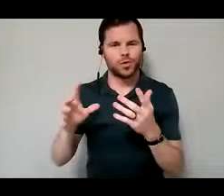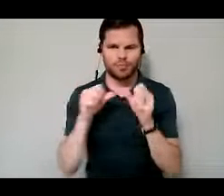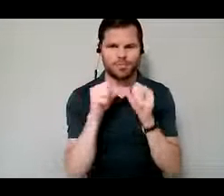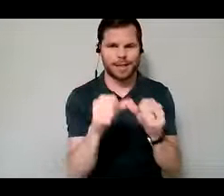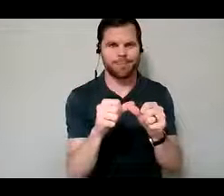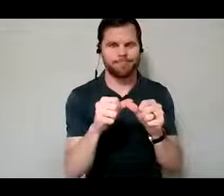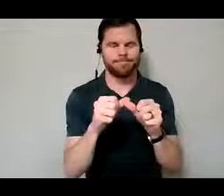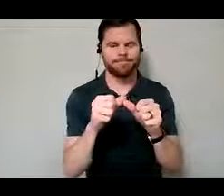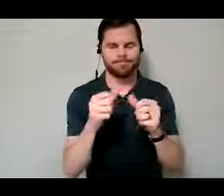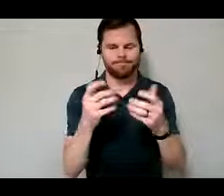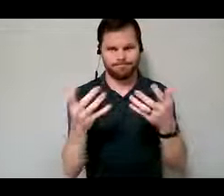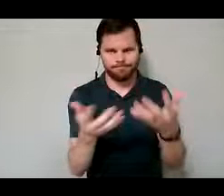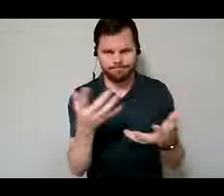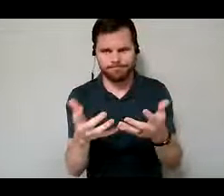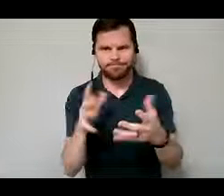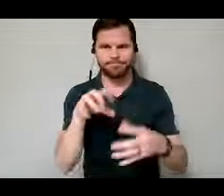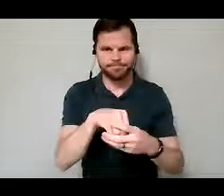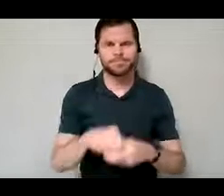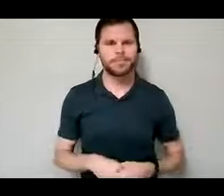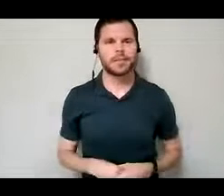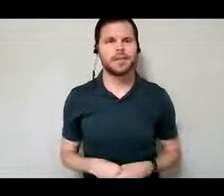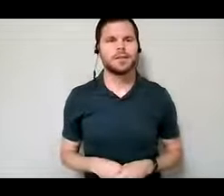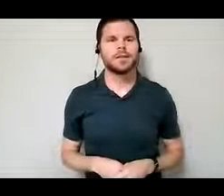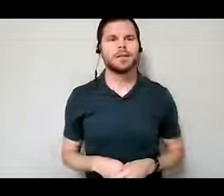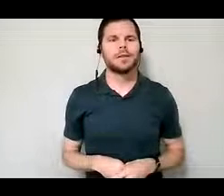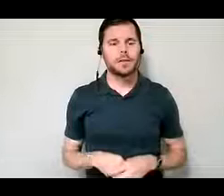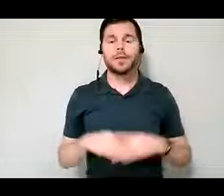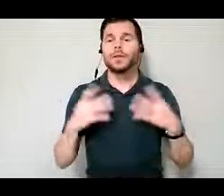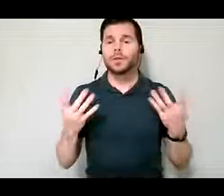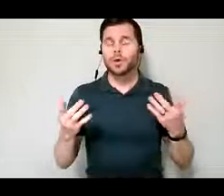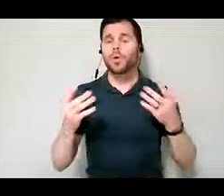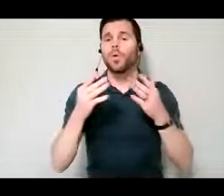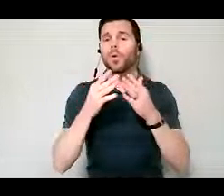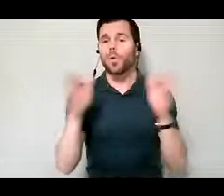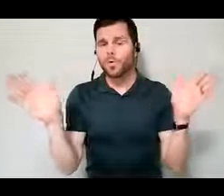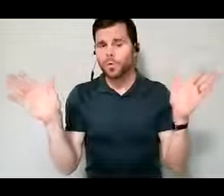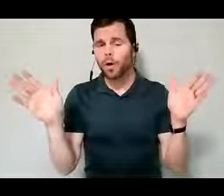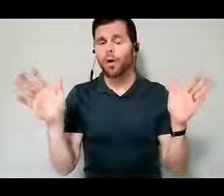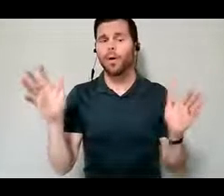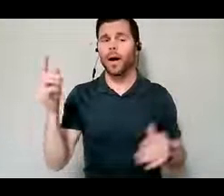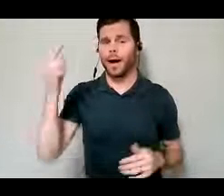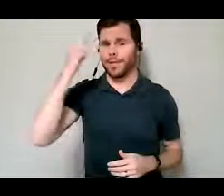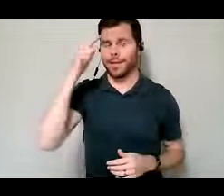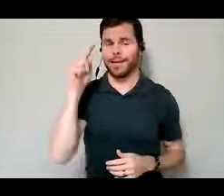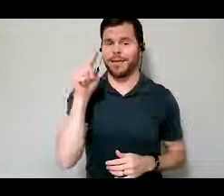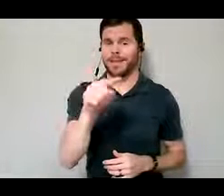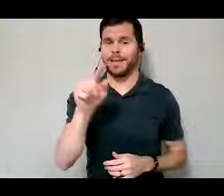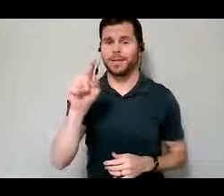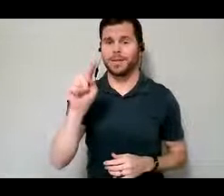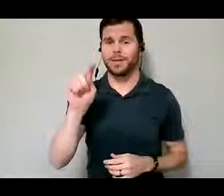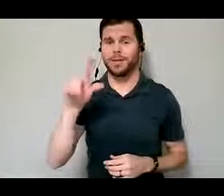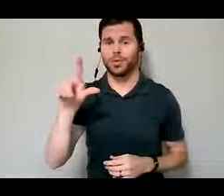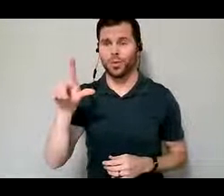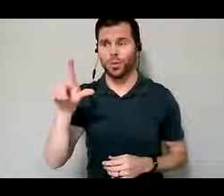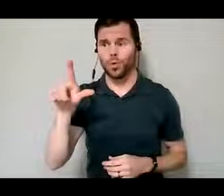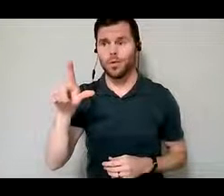Oh, that's the next slide. So basically, I think overall, this would have been a really, really amazing tool for us to use had we been on